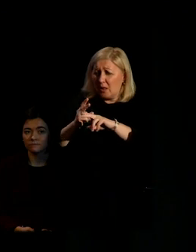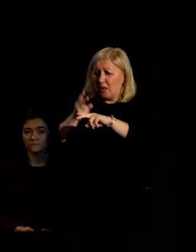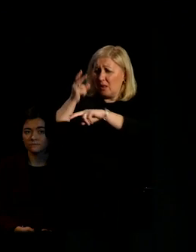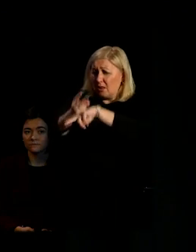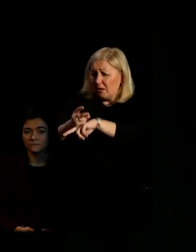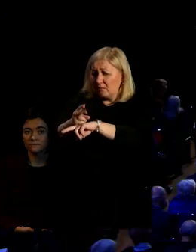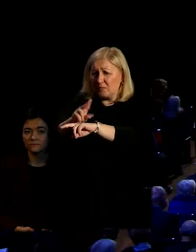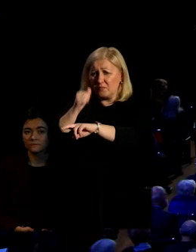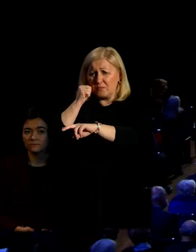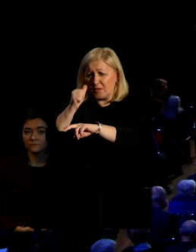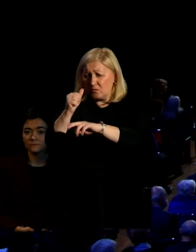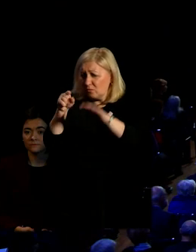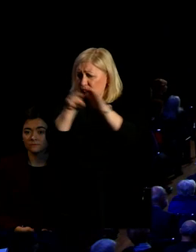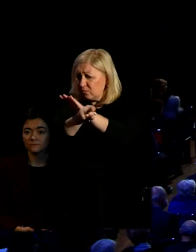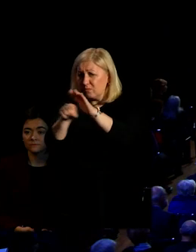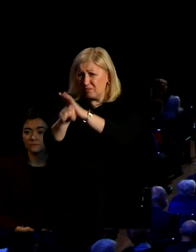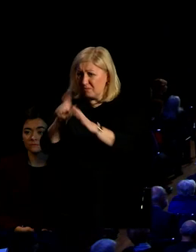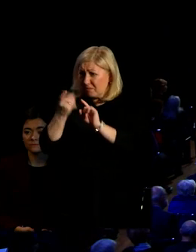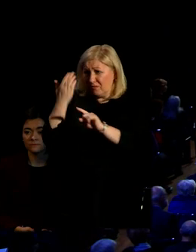go.